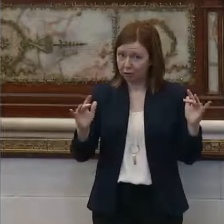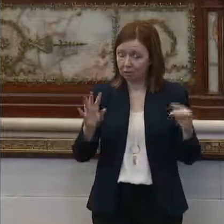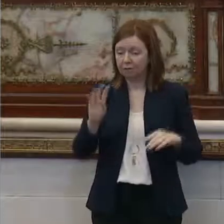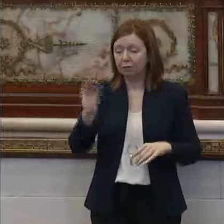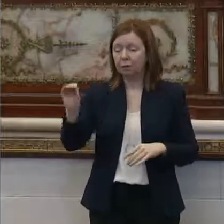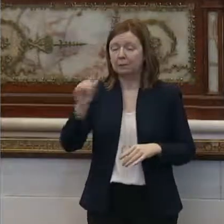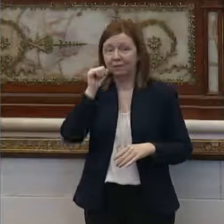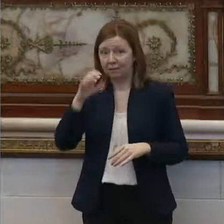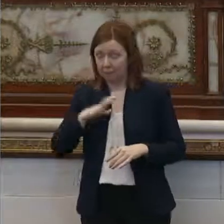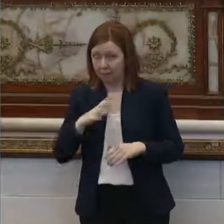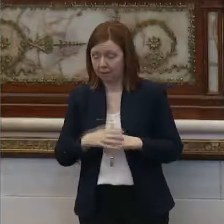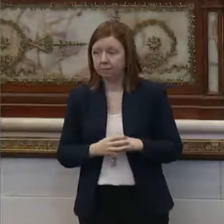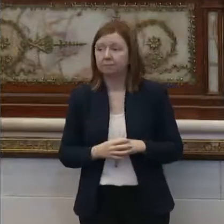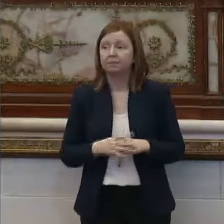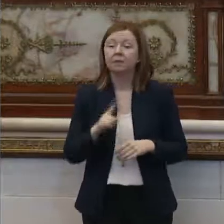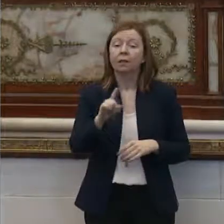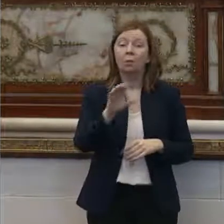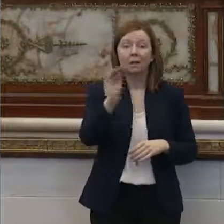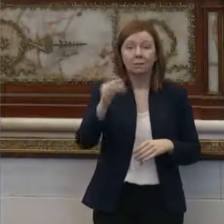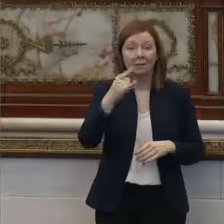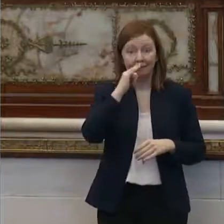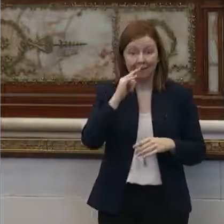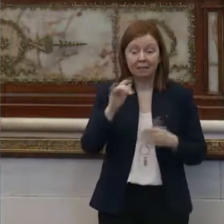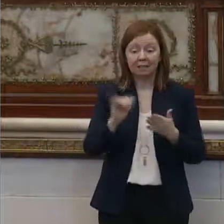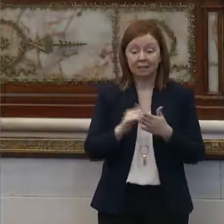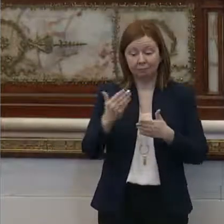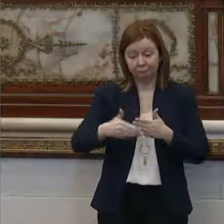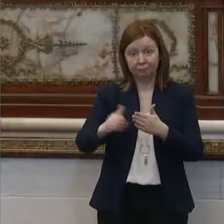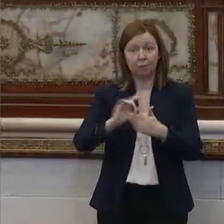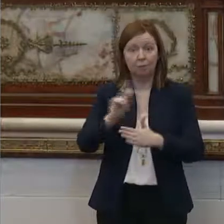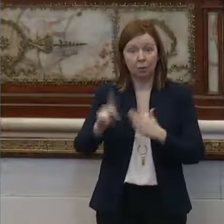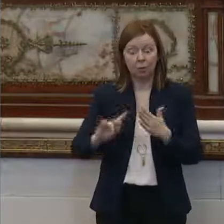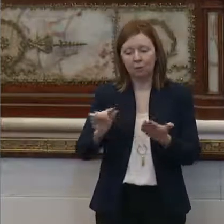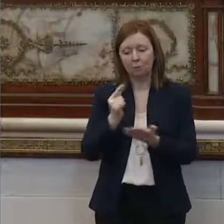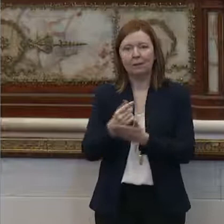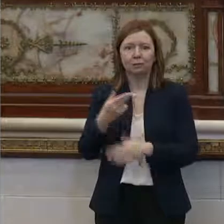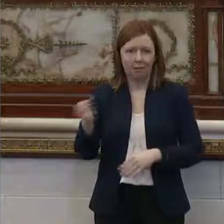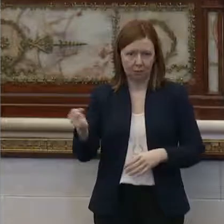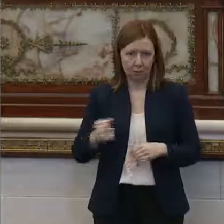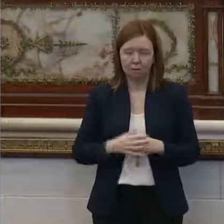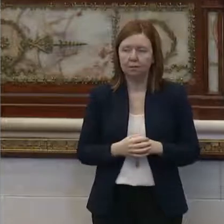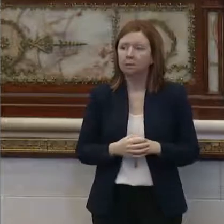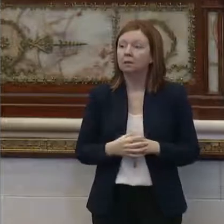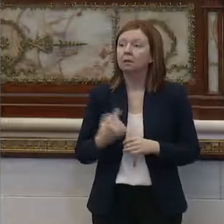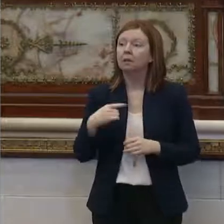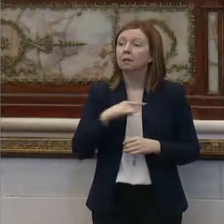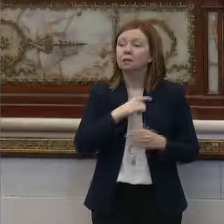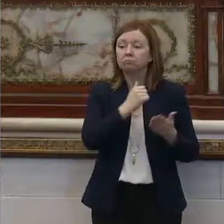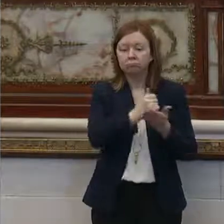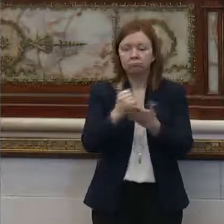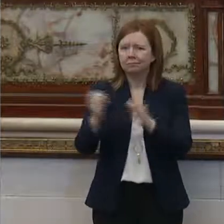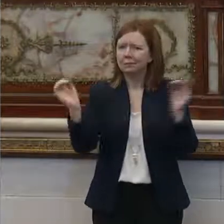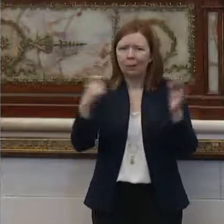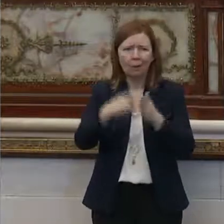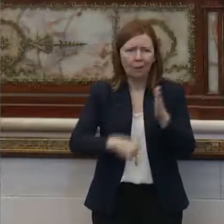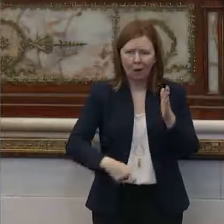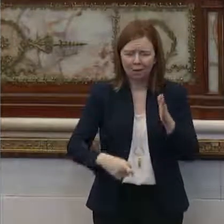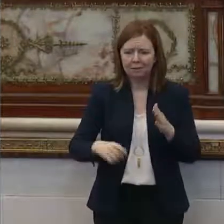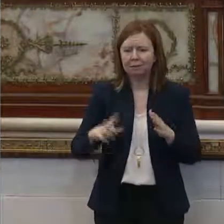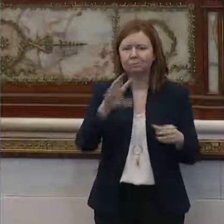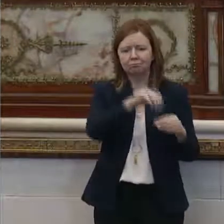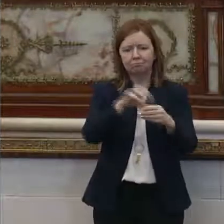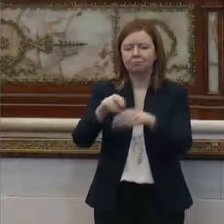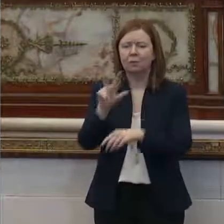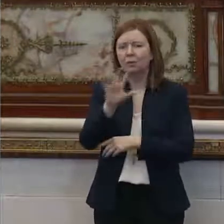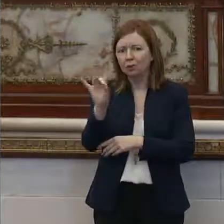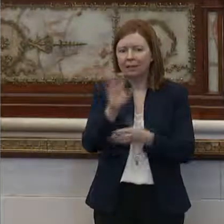are female. 100% of our kids who complete our program graduate high school. We help at no cost over 38 schools in